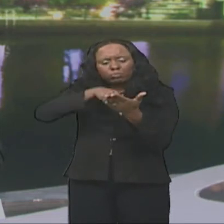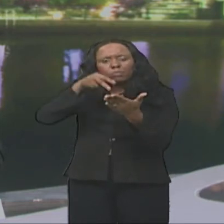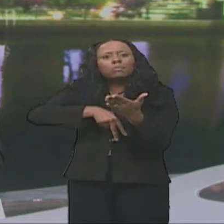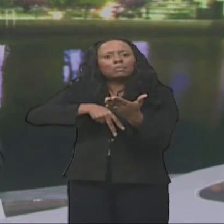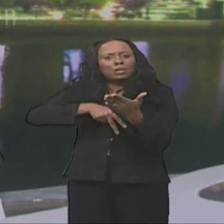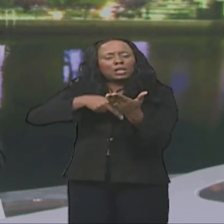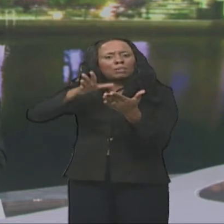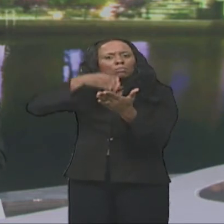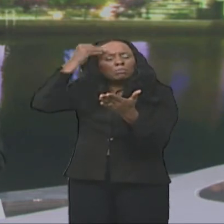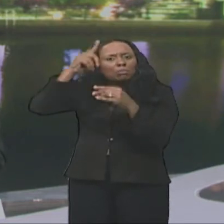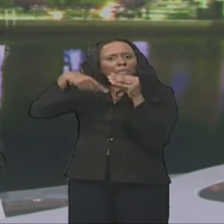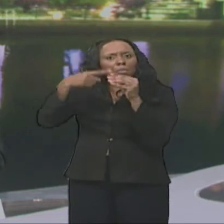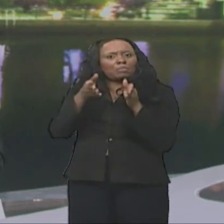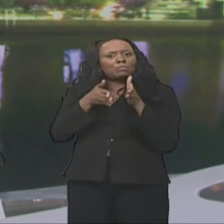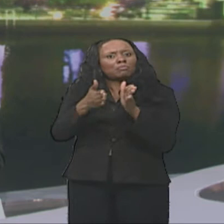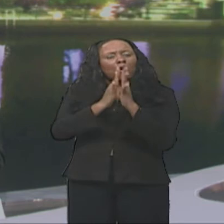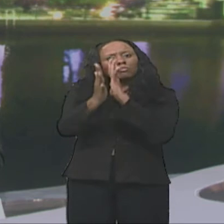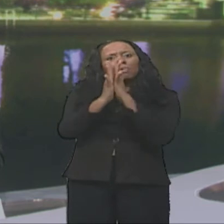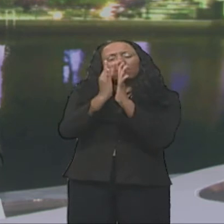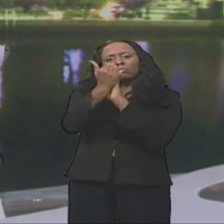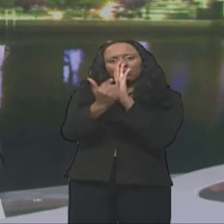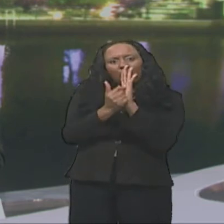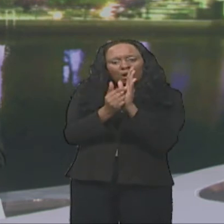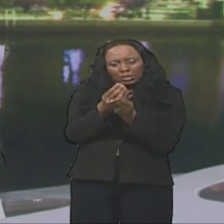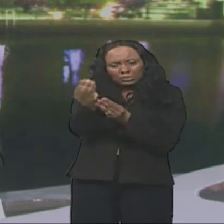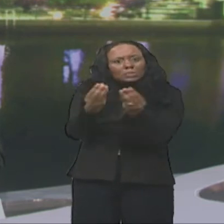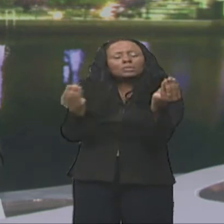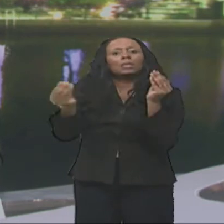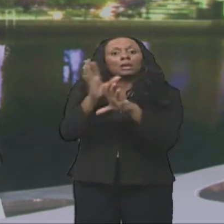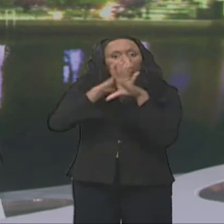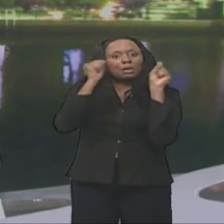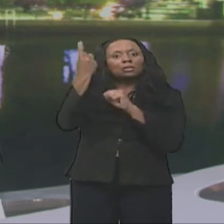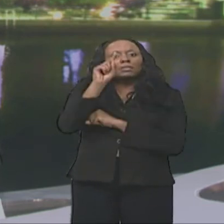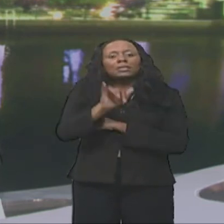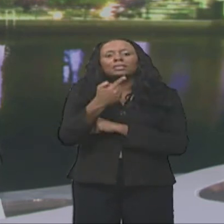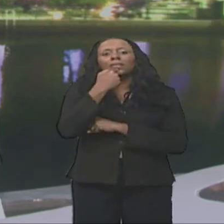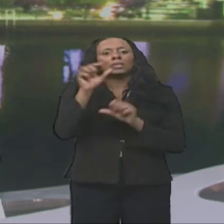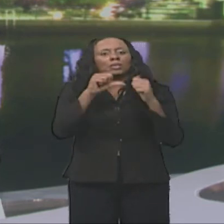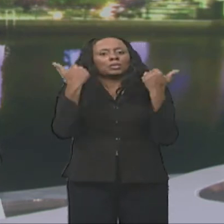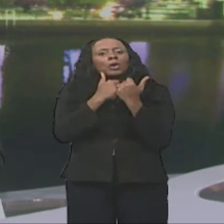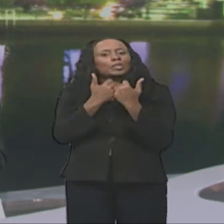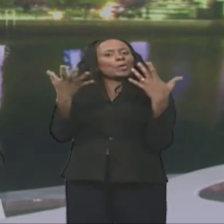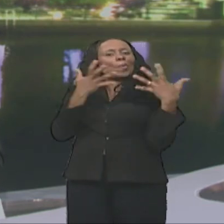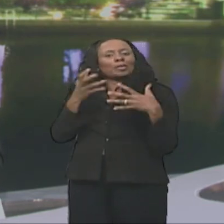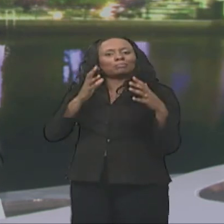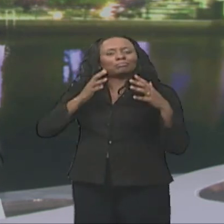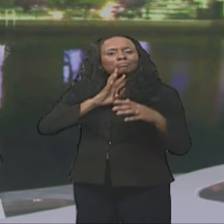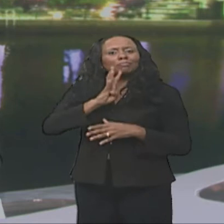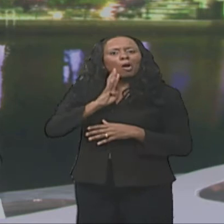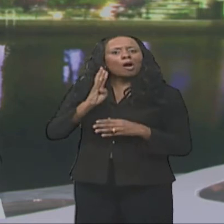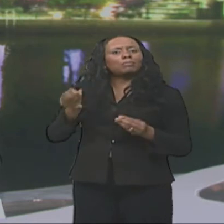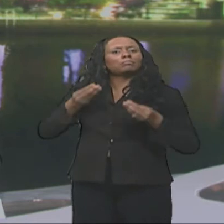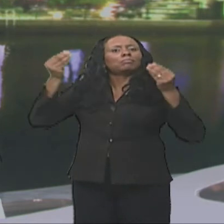amended Road Traffic Act, along with some tips, have been distributed. President Charmaine Rowland-Bowen says the association intends to